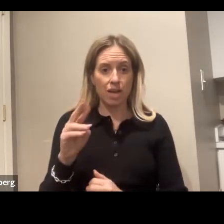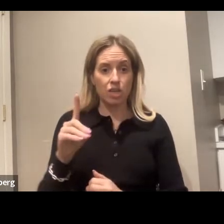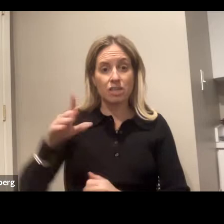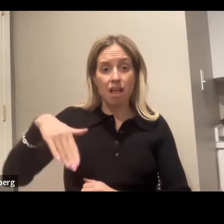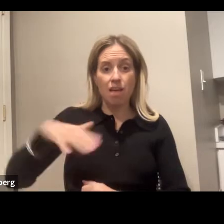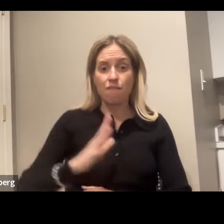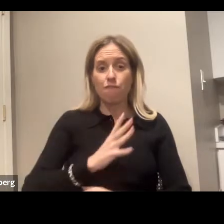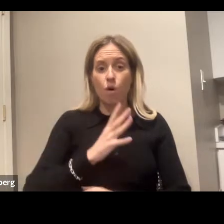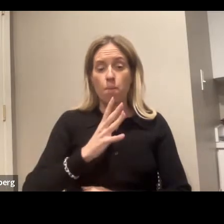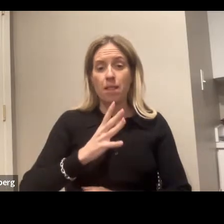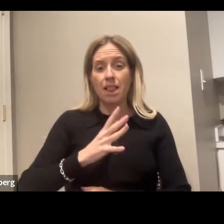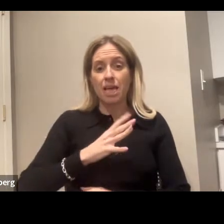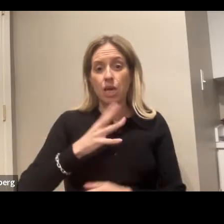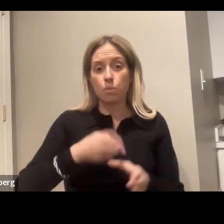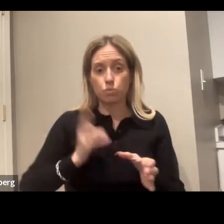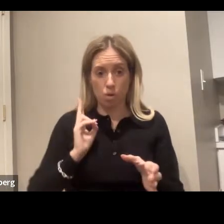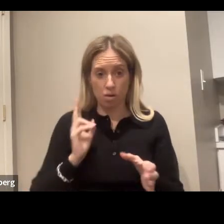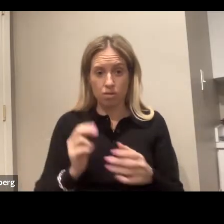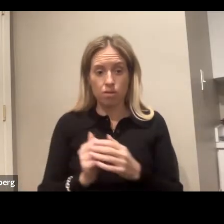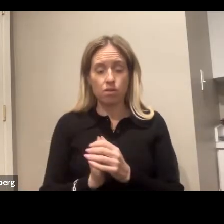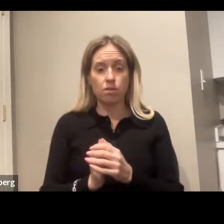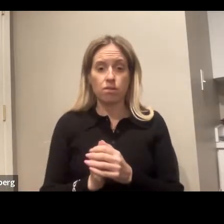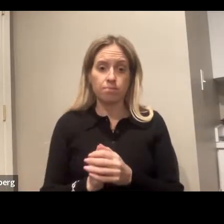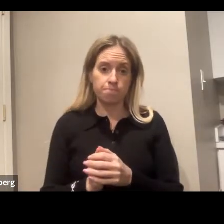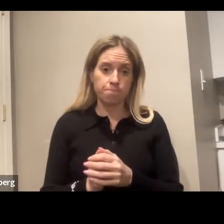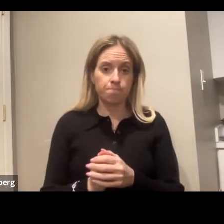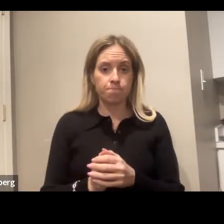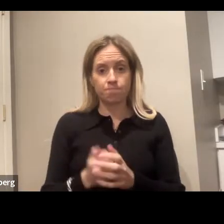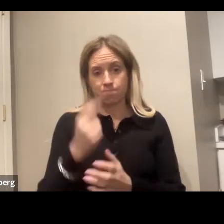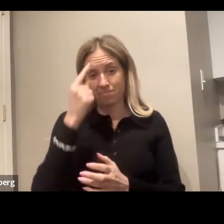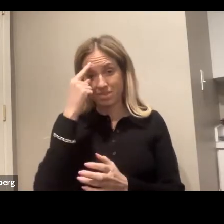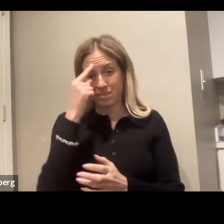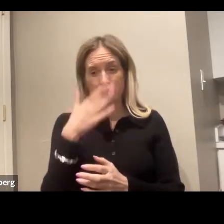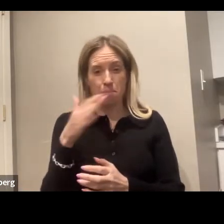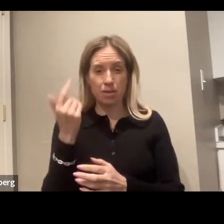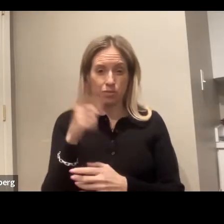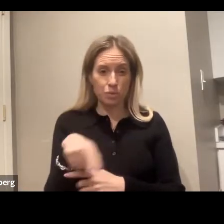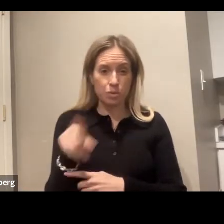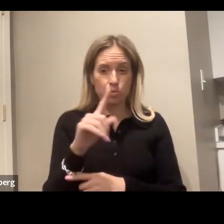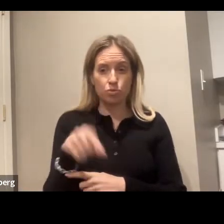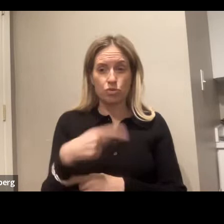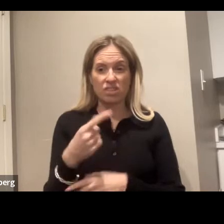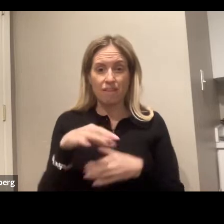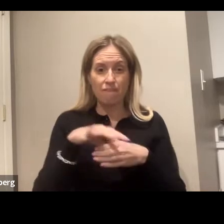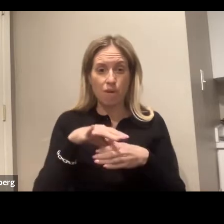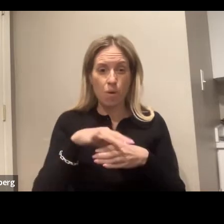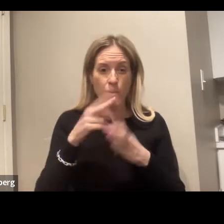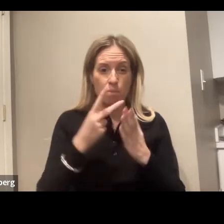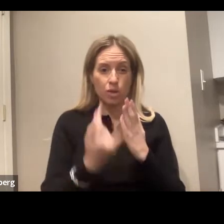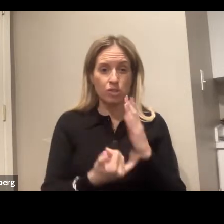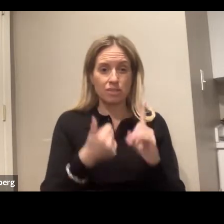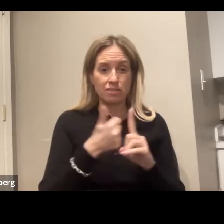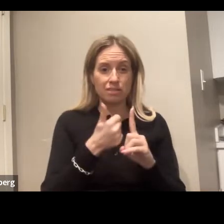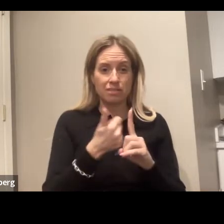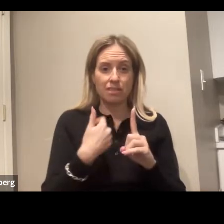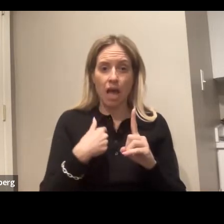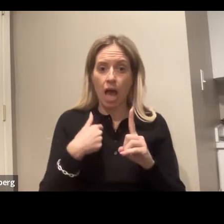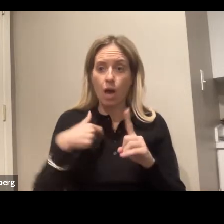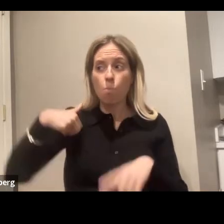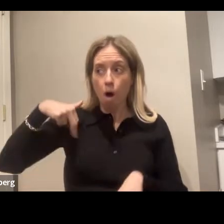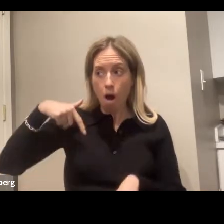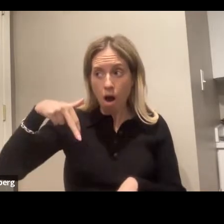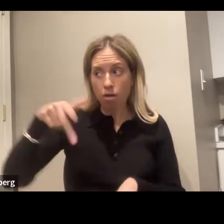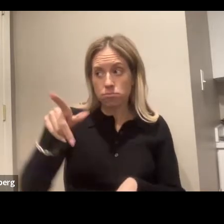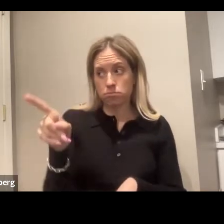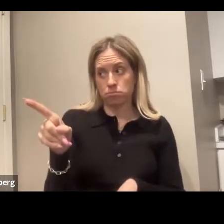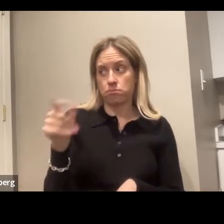formally withdrawn. Okay. So I think it would be best for you guys to just vote on the project. I did walk by there yesterday